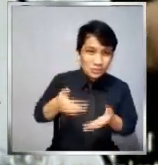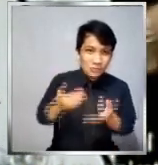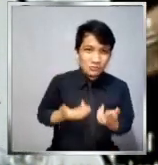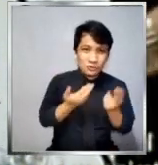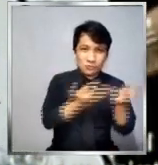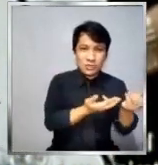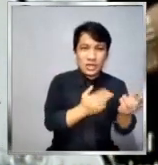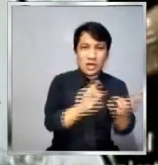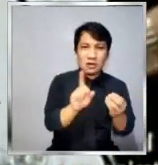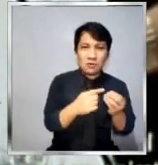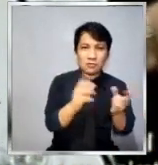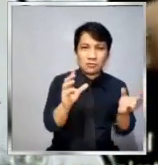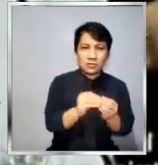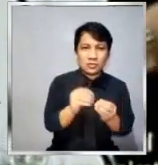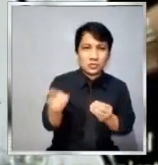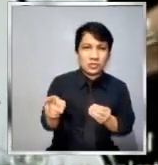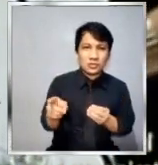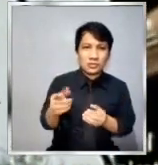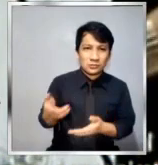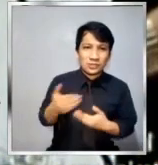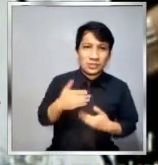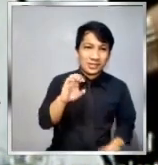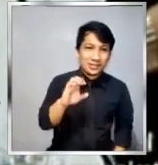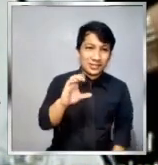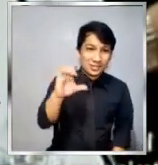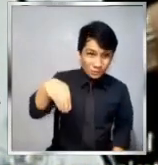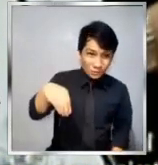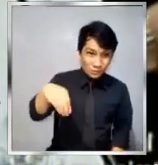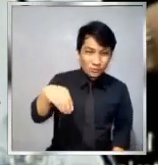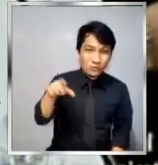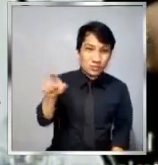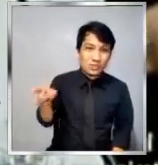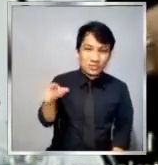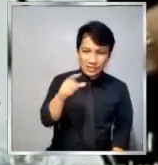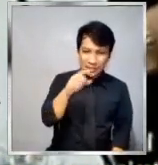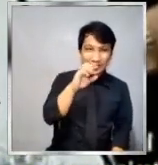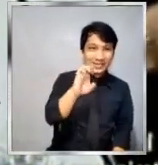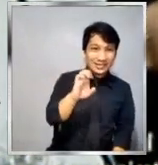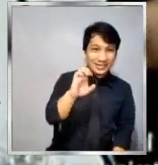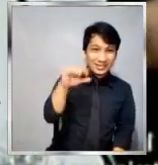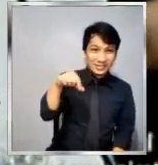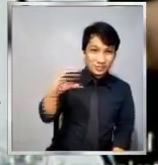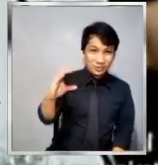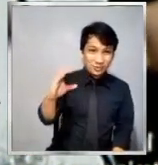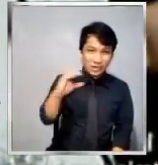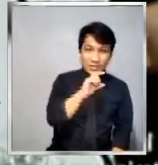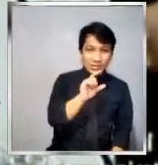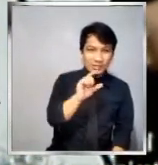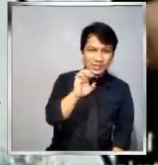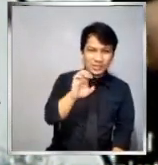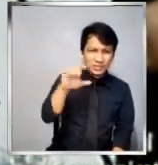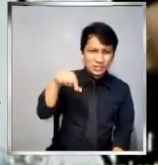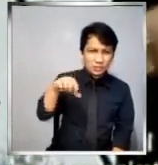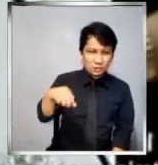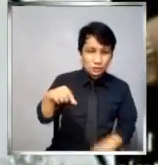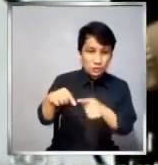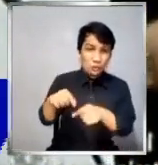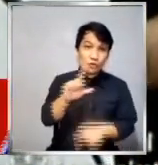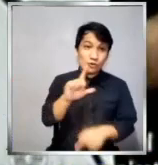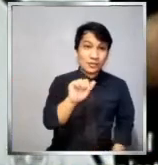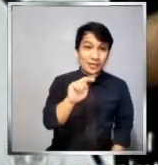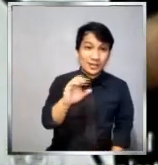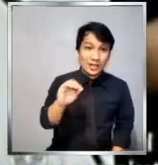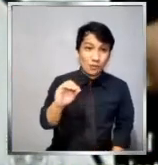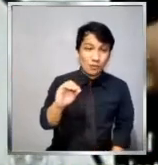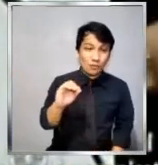on MECQ, which I consulted Secretary Anyo, and we recommended to the ITF